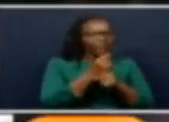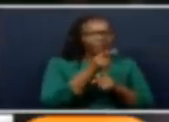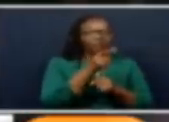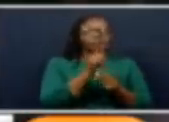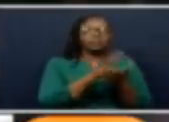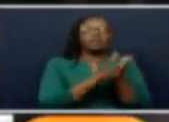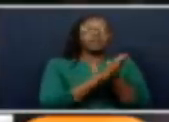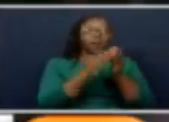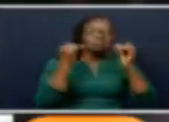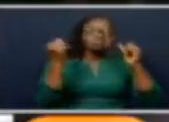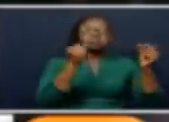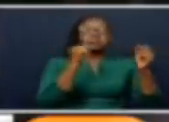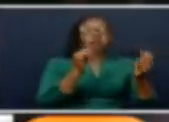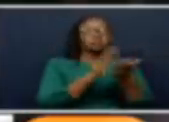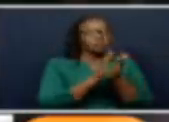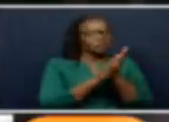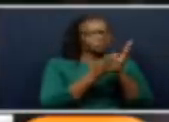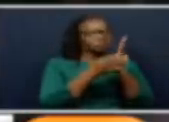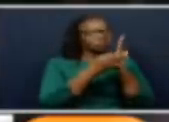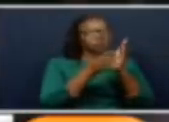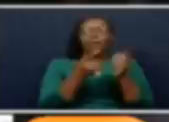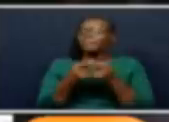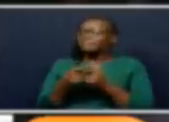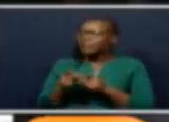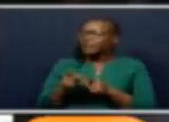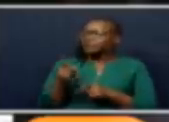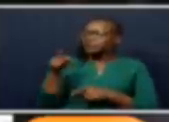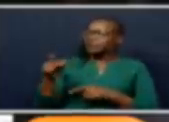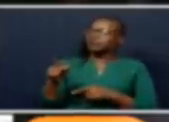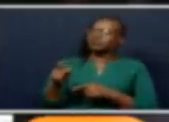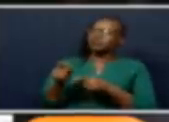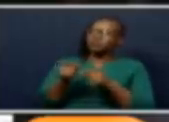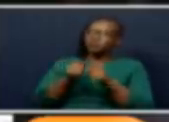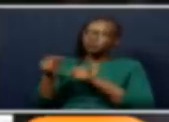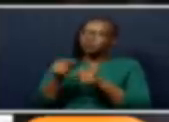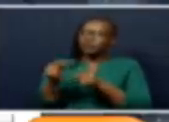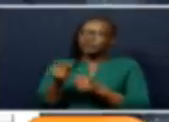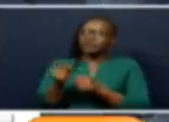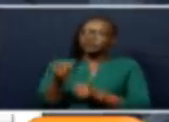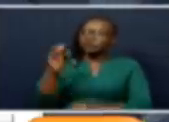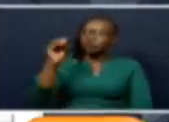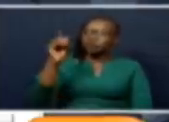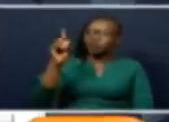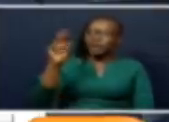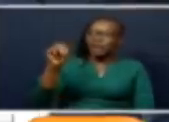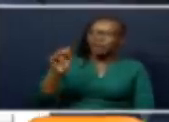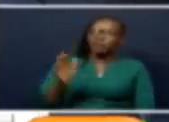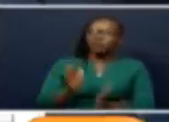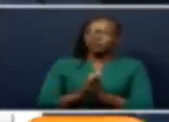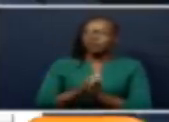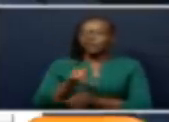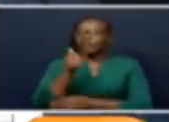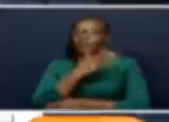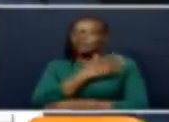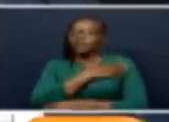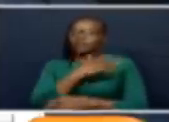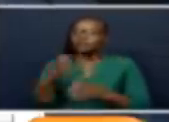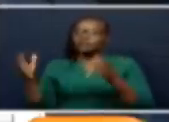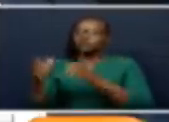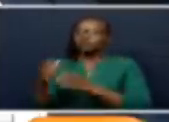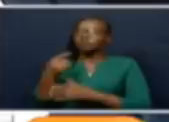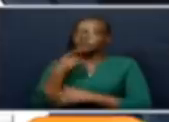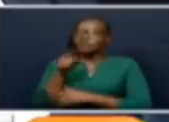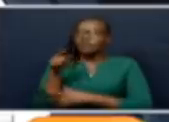fighting ODM or NASA folks like David Ndii. He's fighting them. He's saying they're